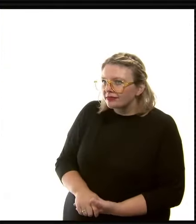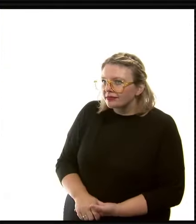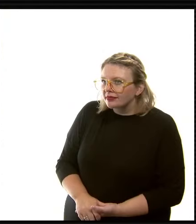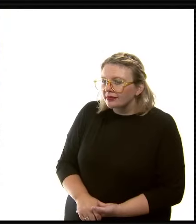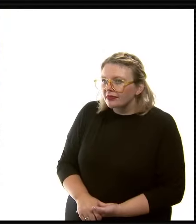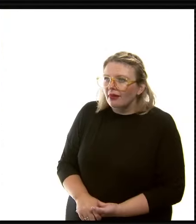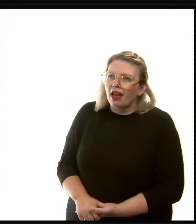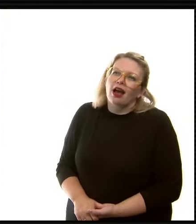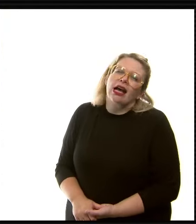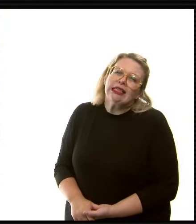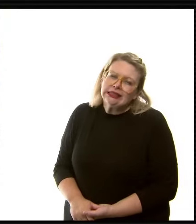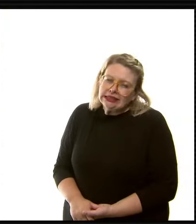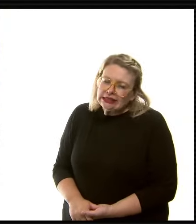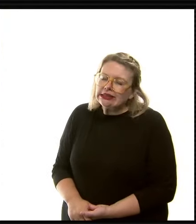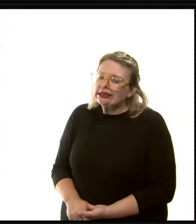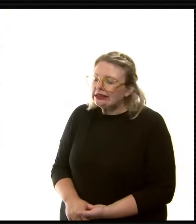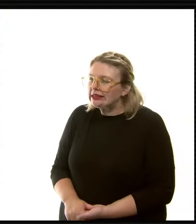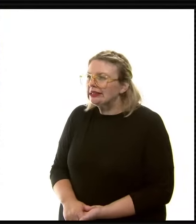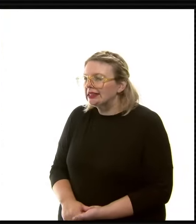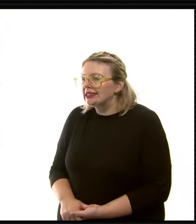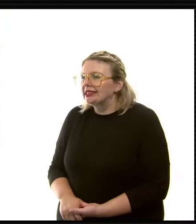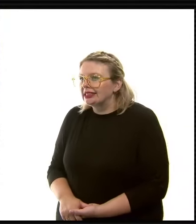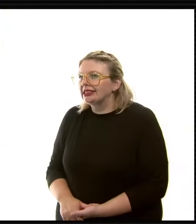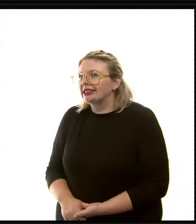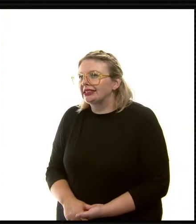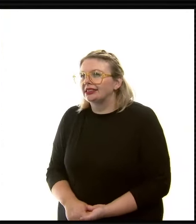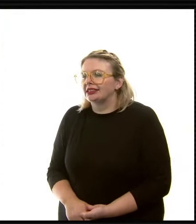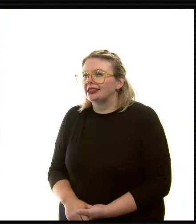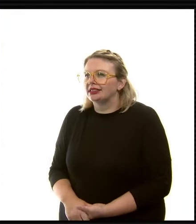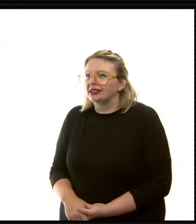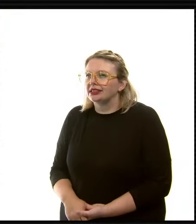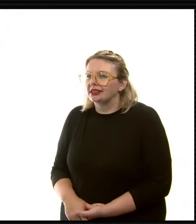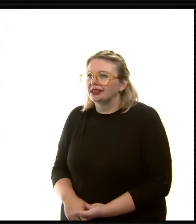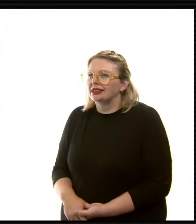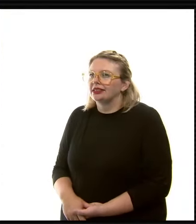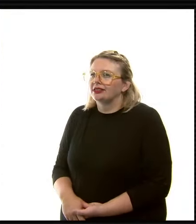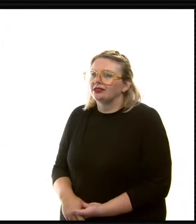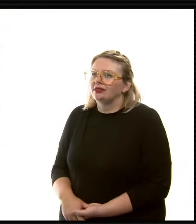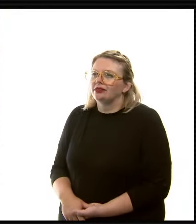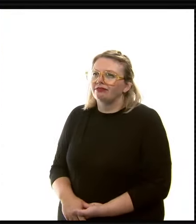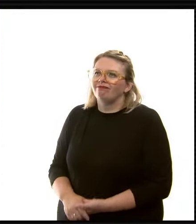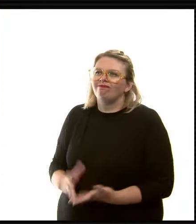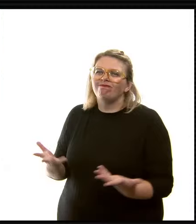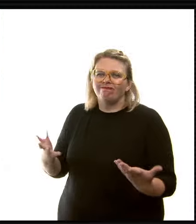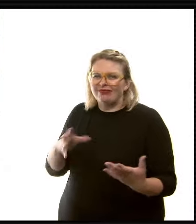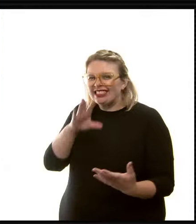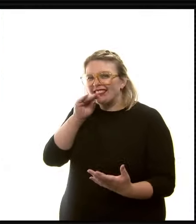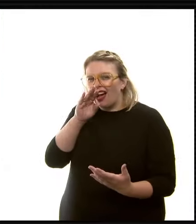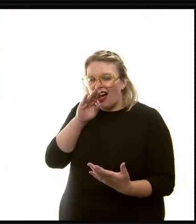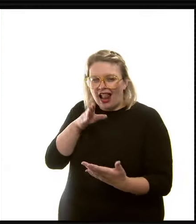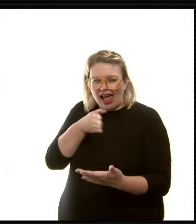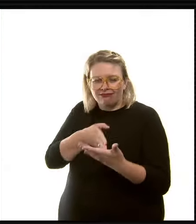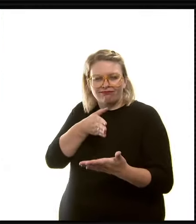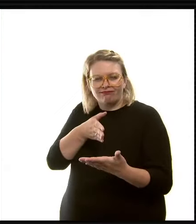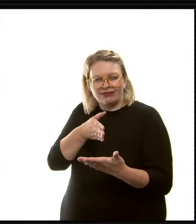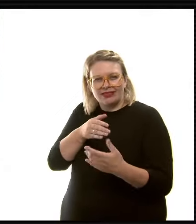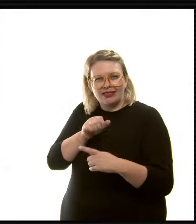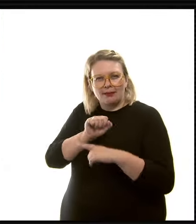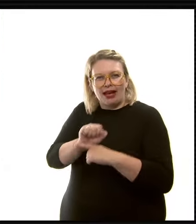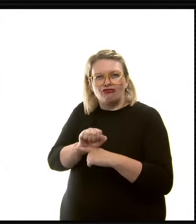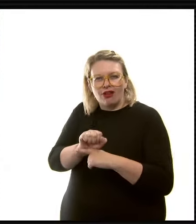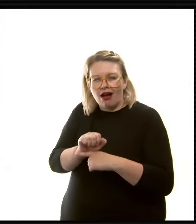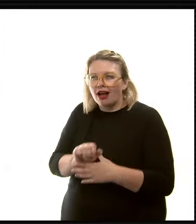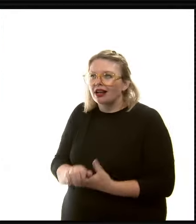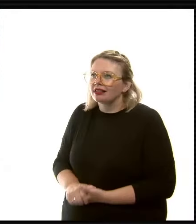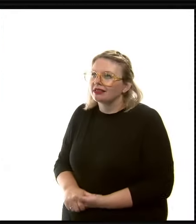replay. Okay, he got a little. He used the. He was trapped. Yeah, used the ducks as kind of a safety. You know what? If you can't